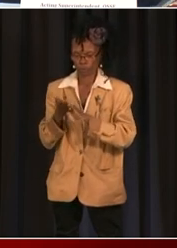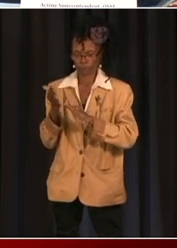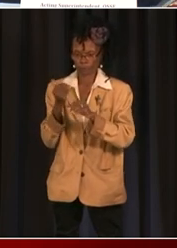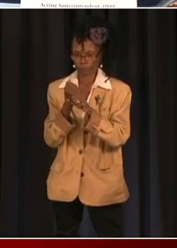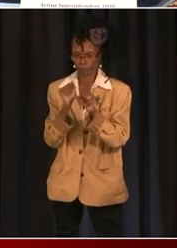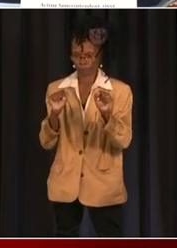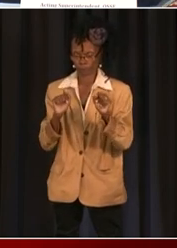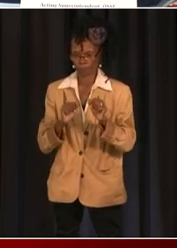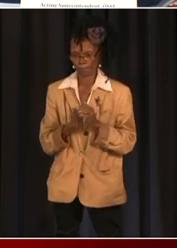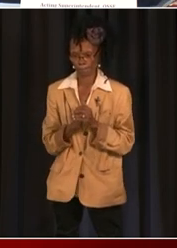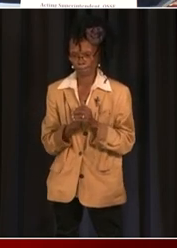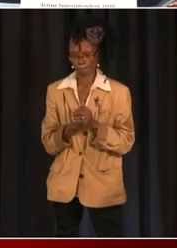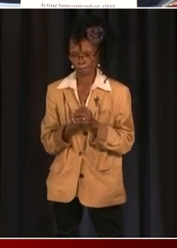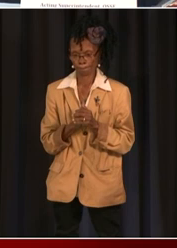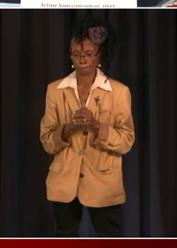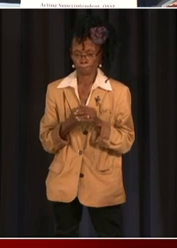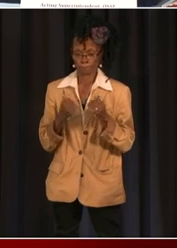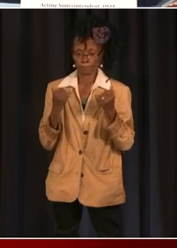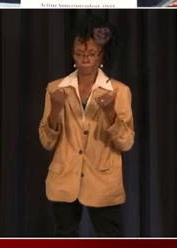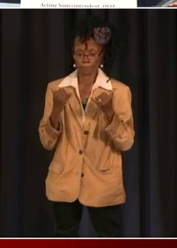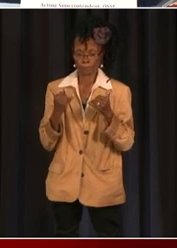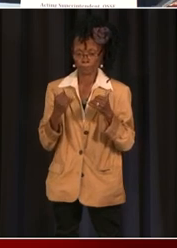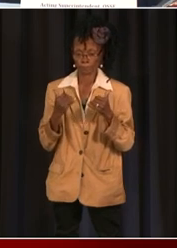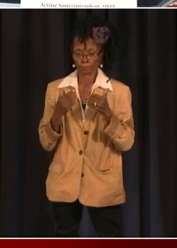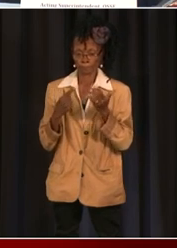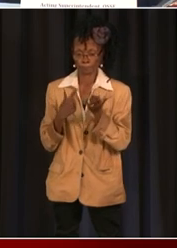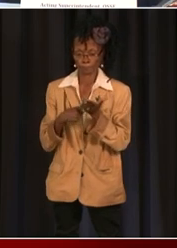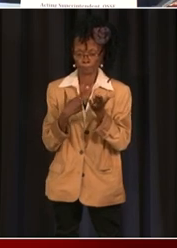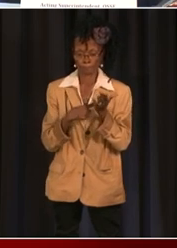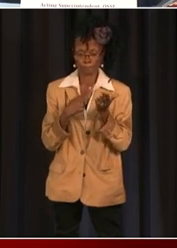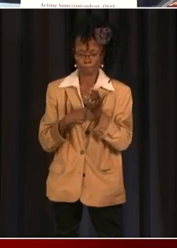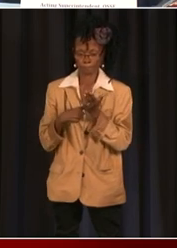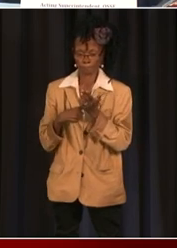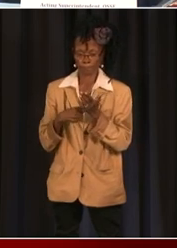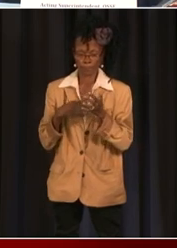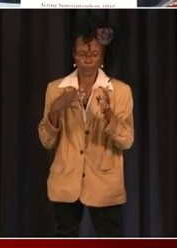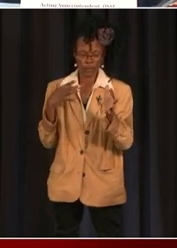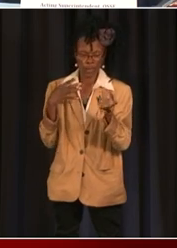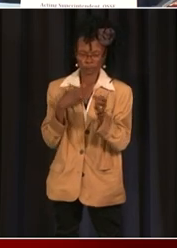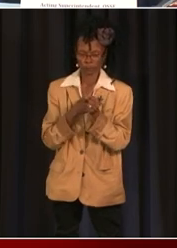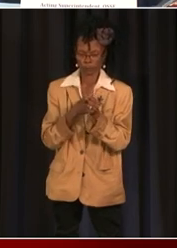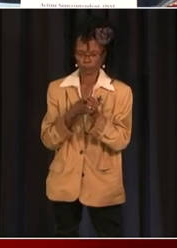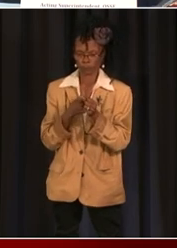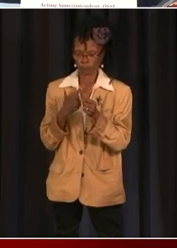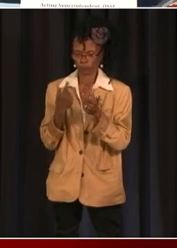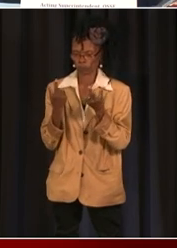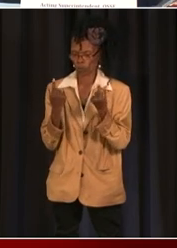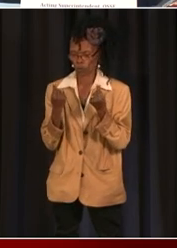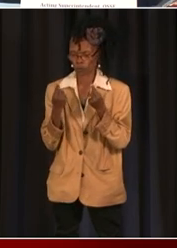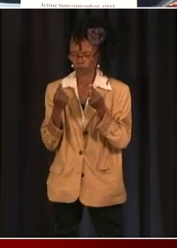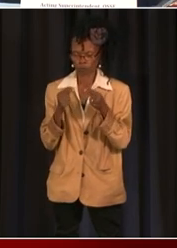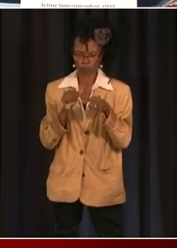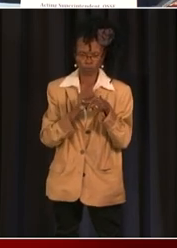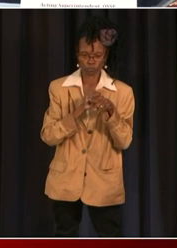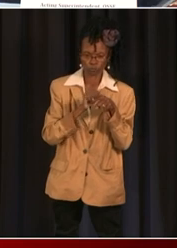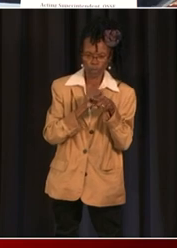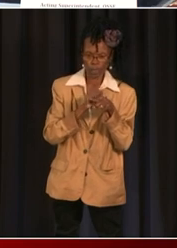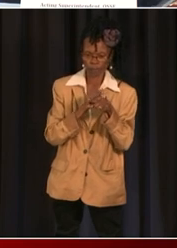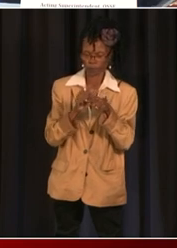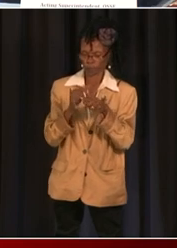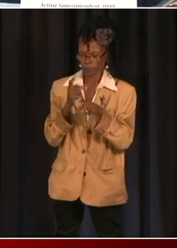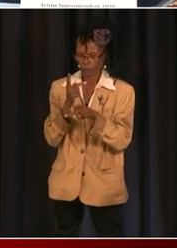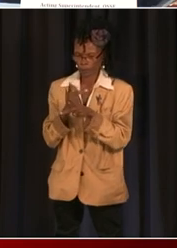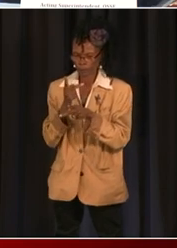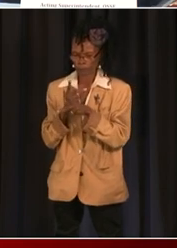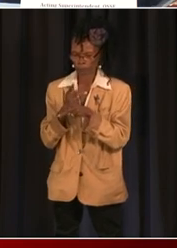This morning, I want to briefly give you an overview of district-wide practices that will be critical to protecting the health and safety of all